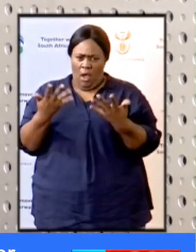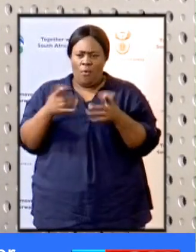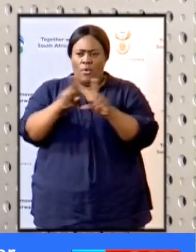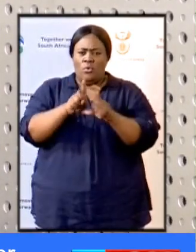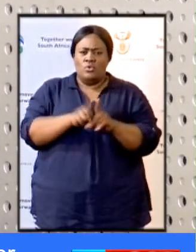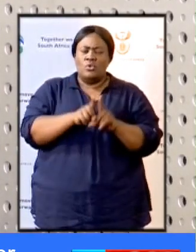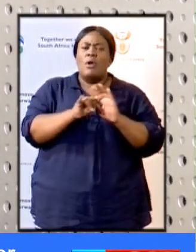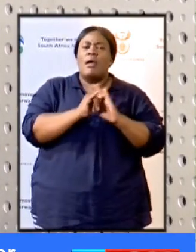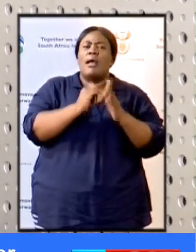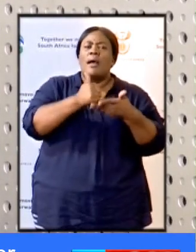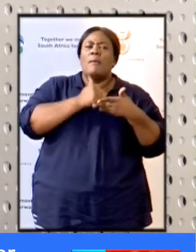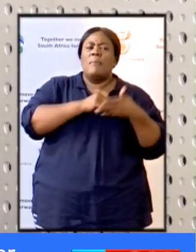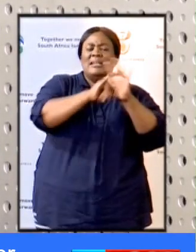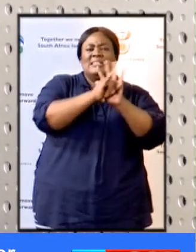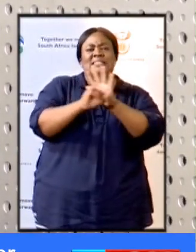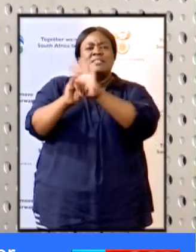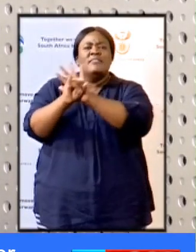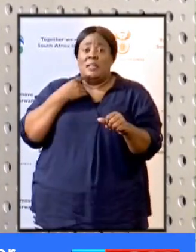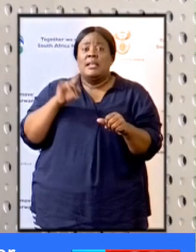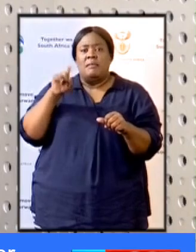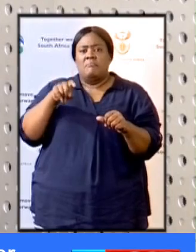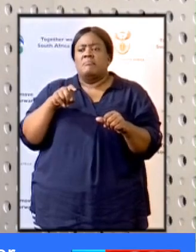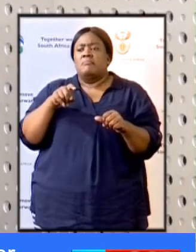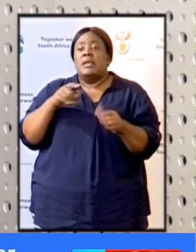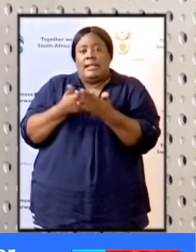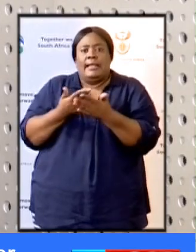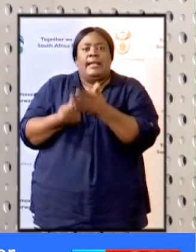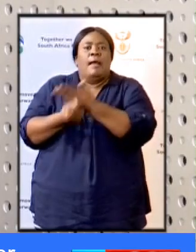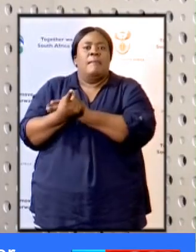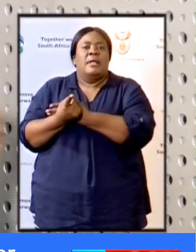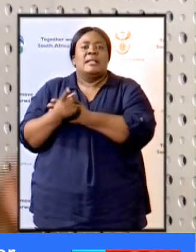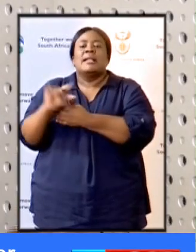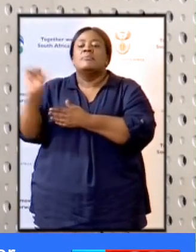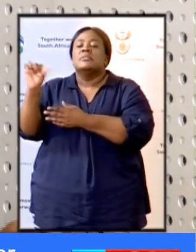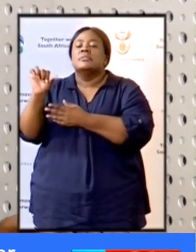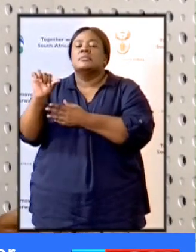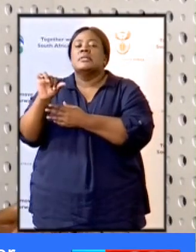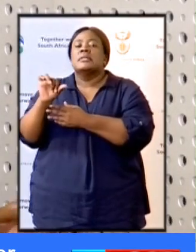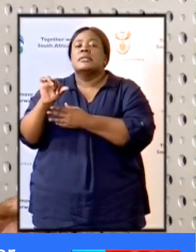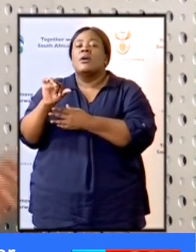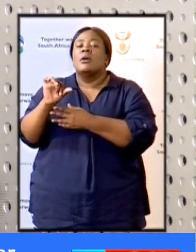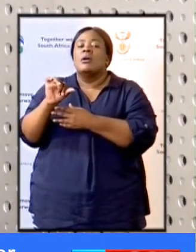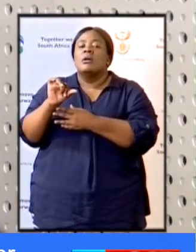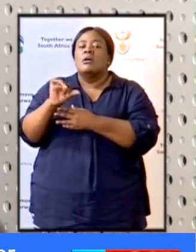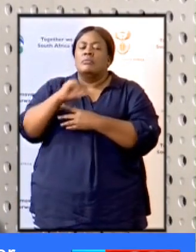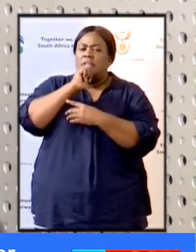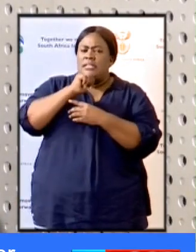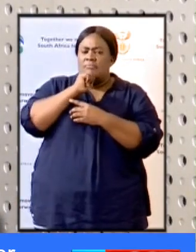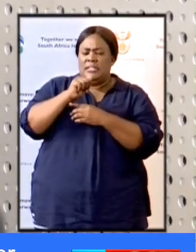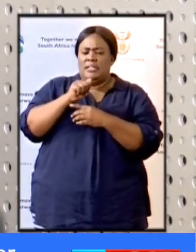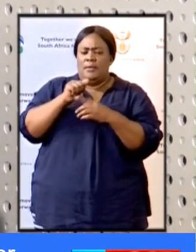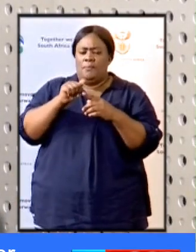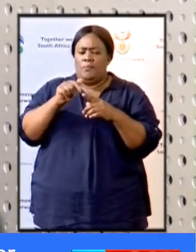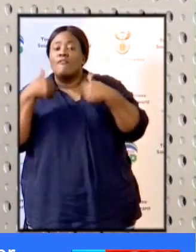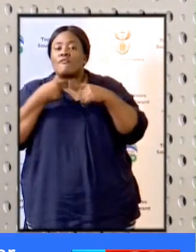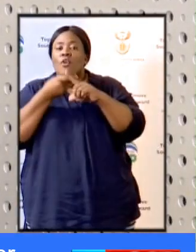stream has done as a matrics. Now we're September, so we're testing it from September. So the